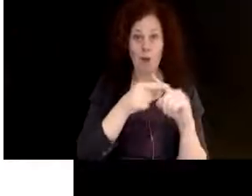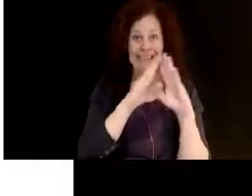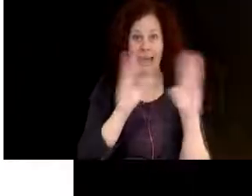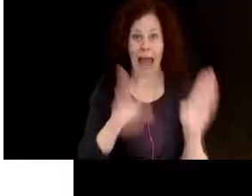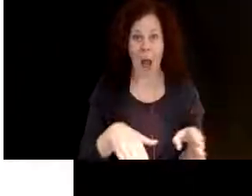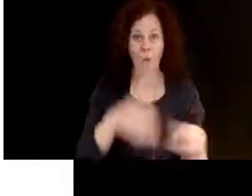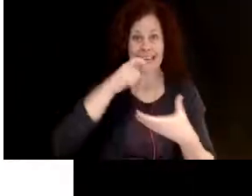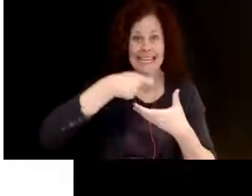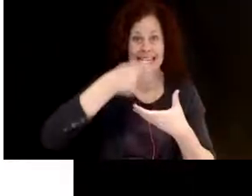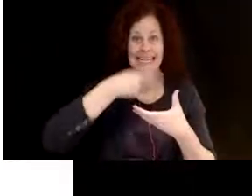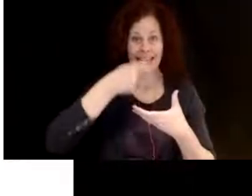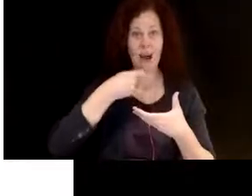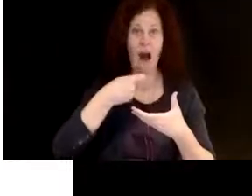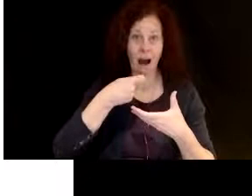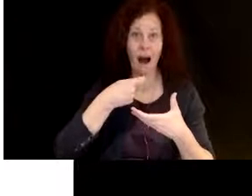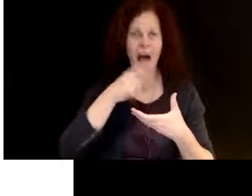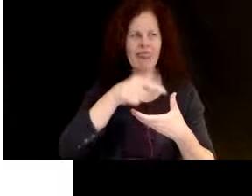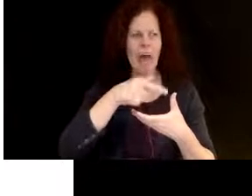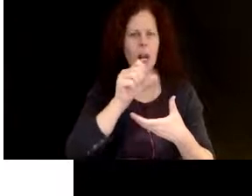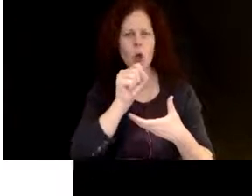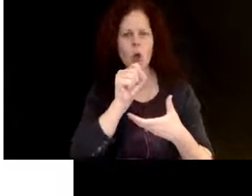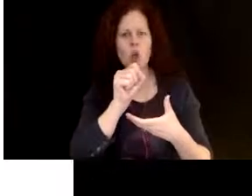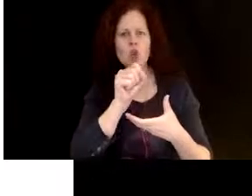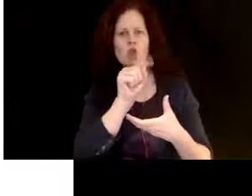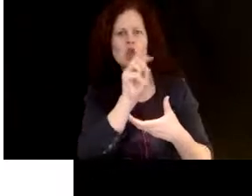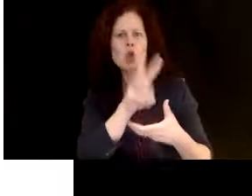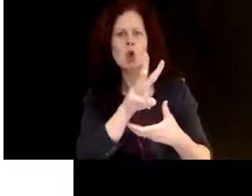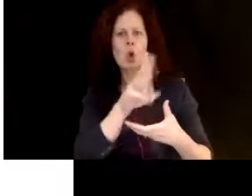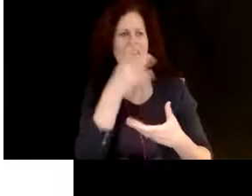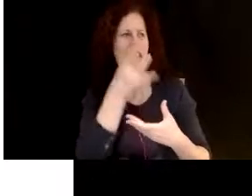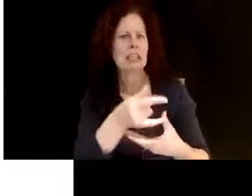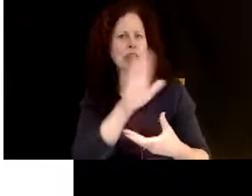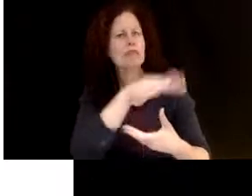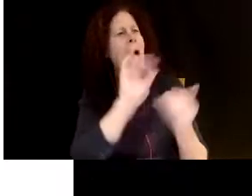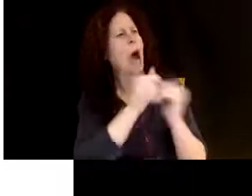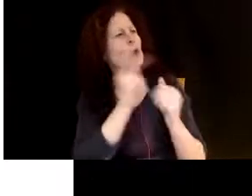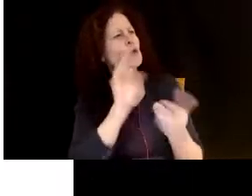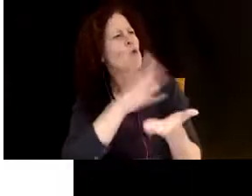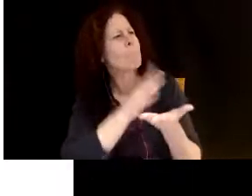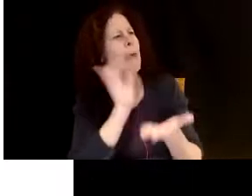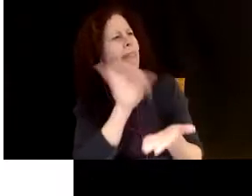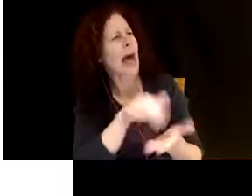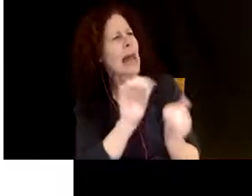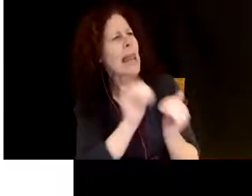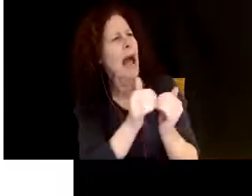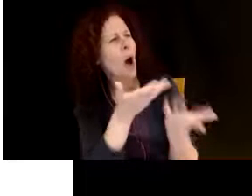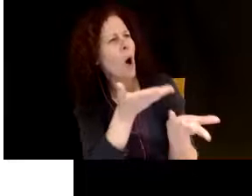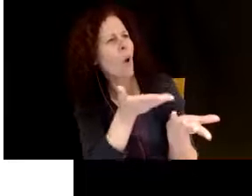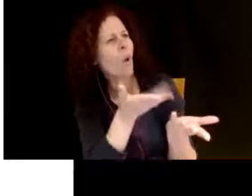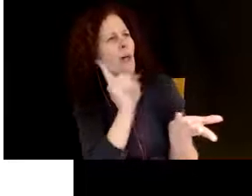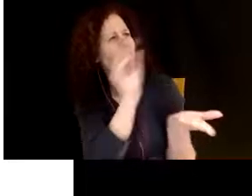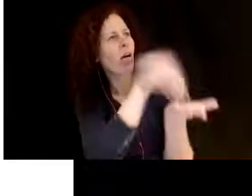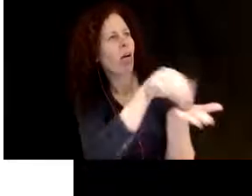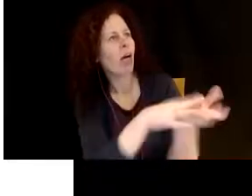you know that it's really good. And so you ask for the recipe and how they made it. We wanted not only the recipe, but the